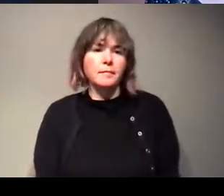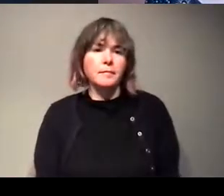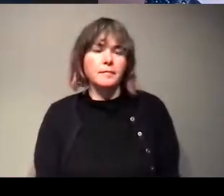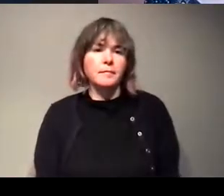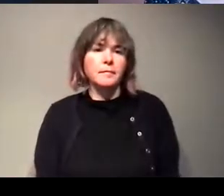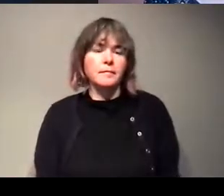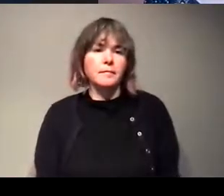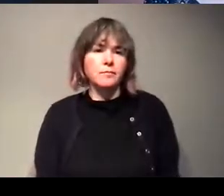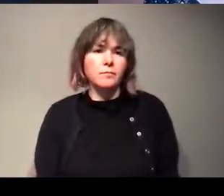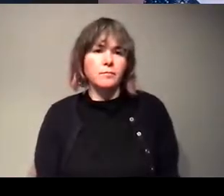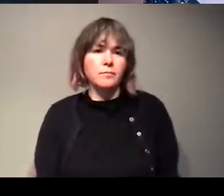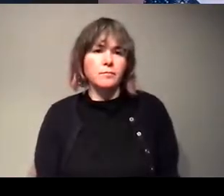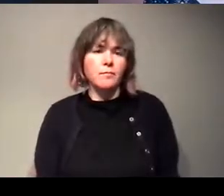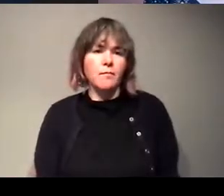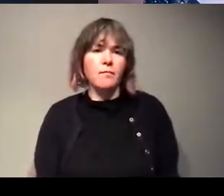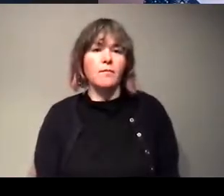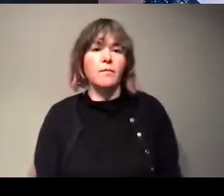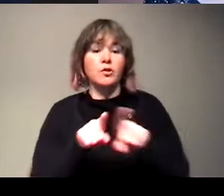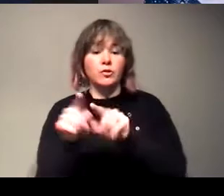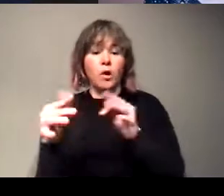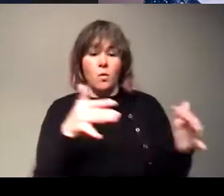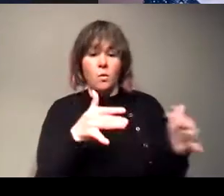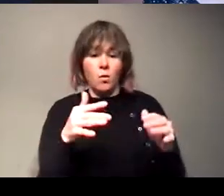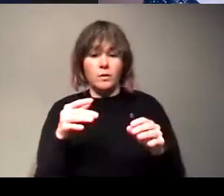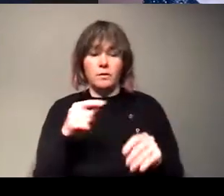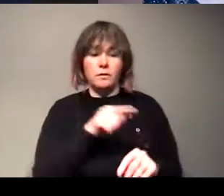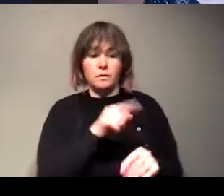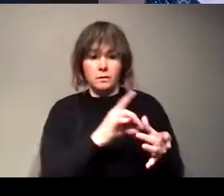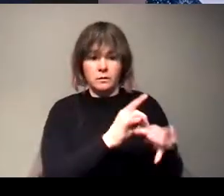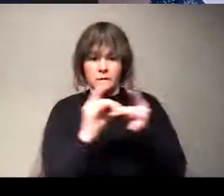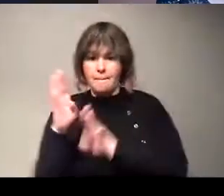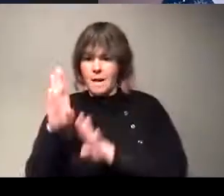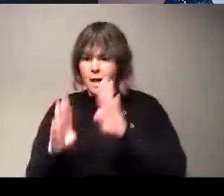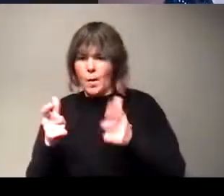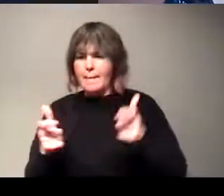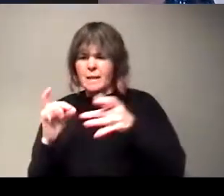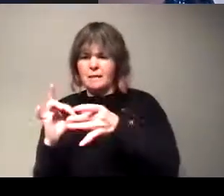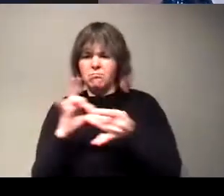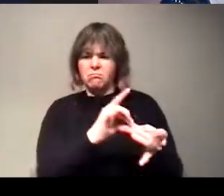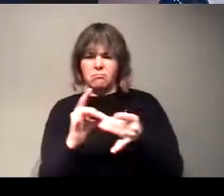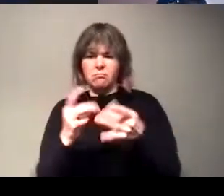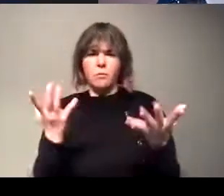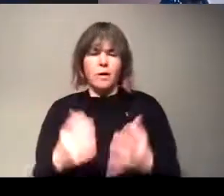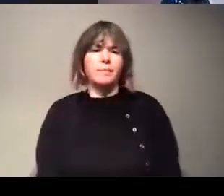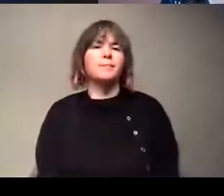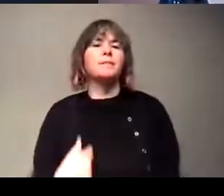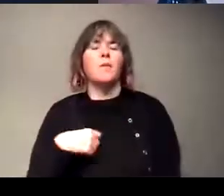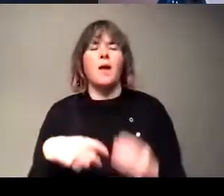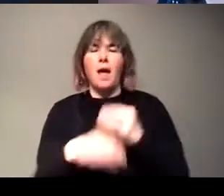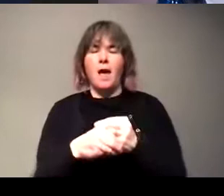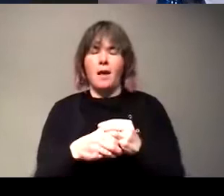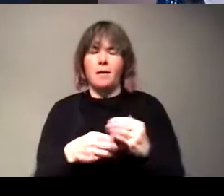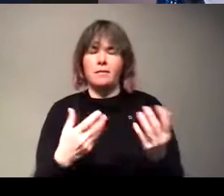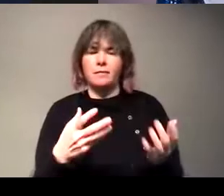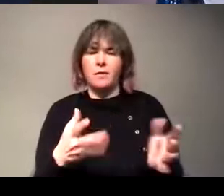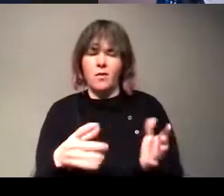or biggest connection between Star Wars and biology, And to that, I also want to add, because this links to the conversation we're